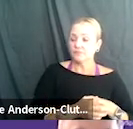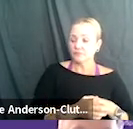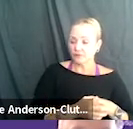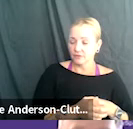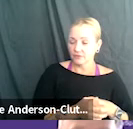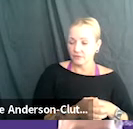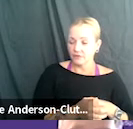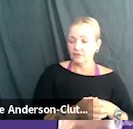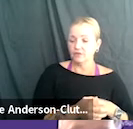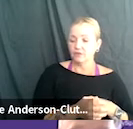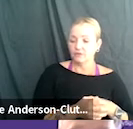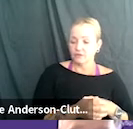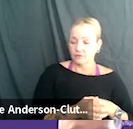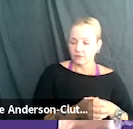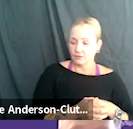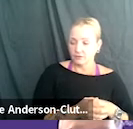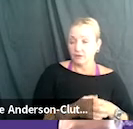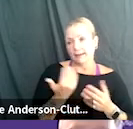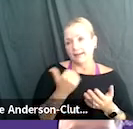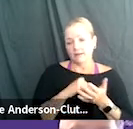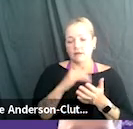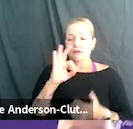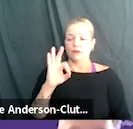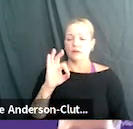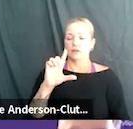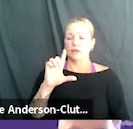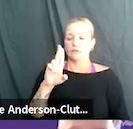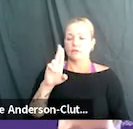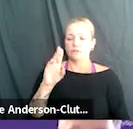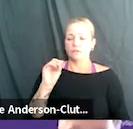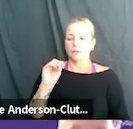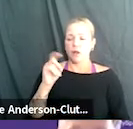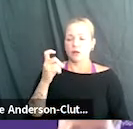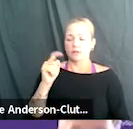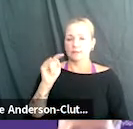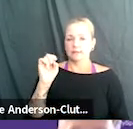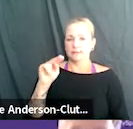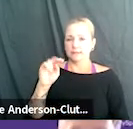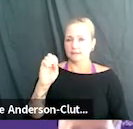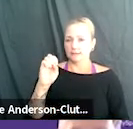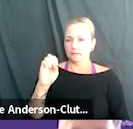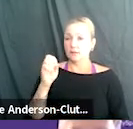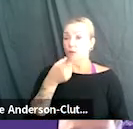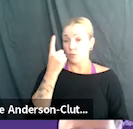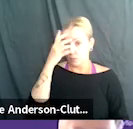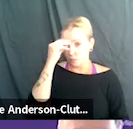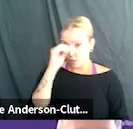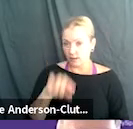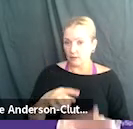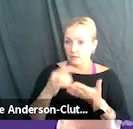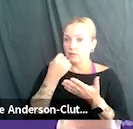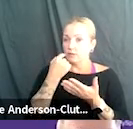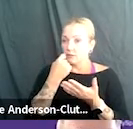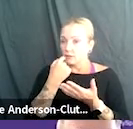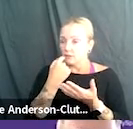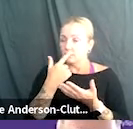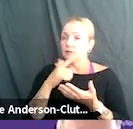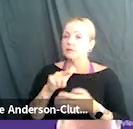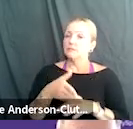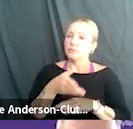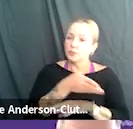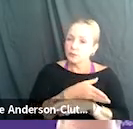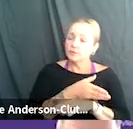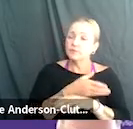has gotten better with fluoxetine. Whether that's coincidence or not, I don't know. And return to school.